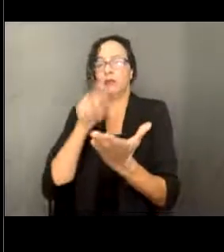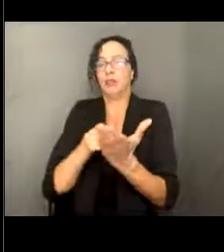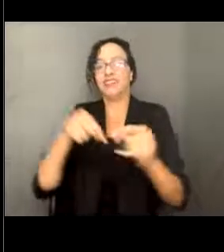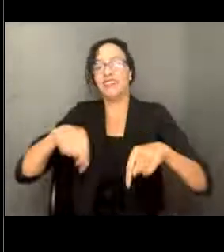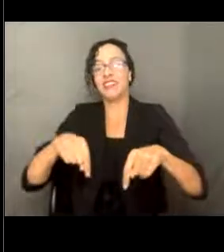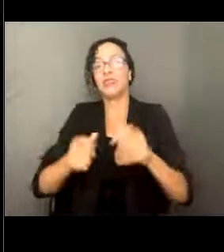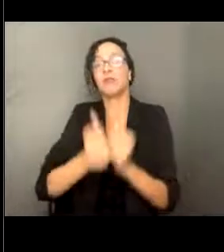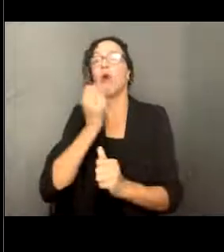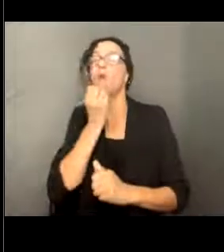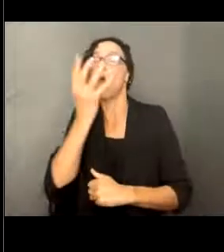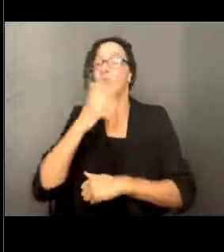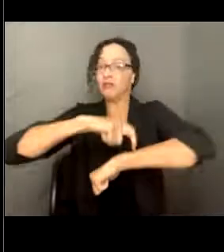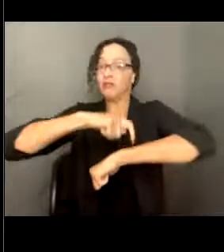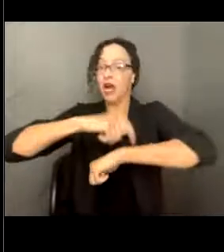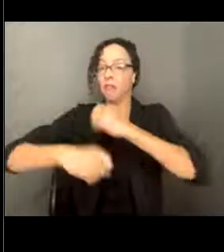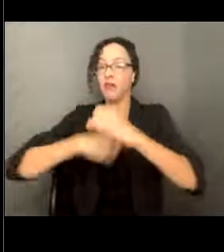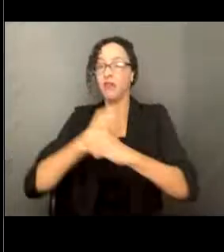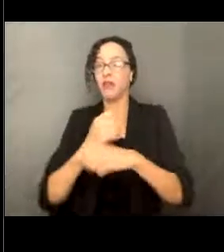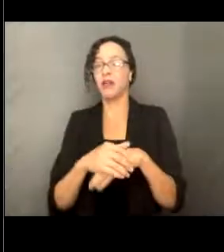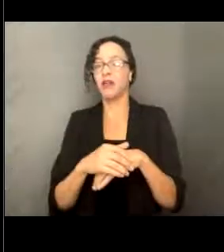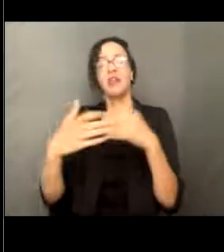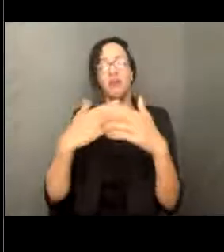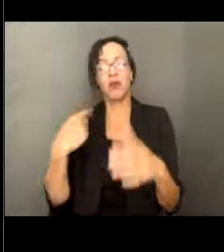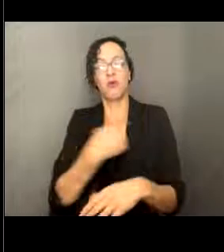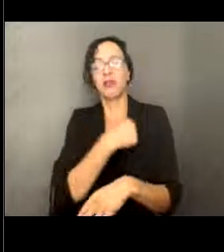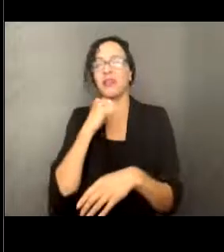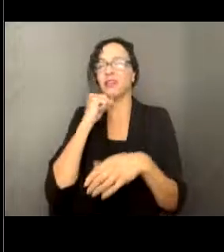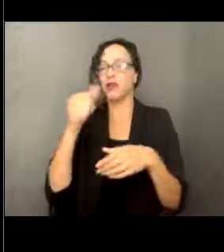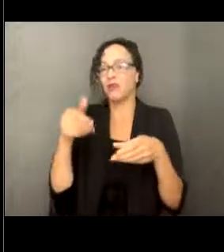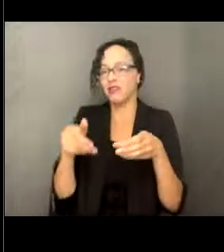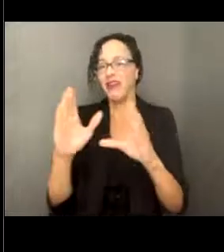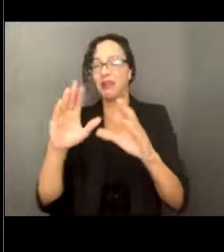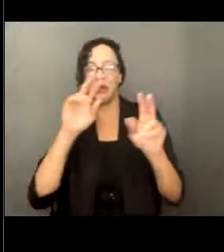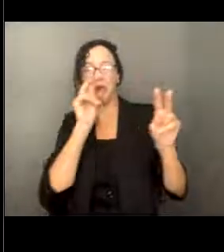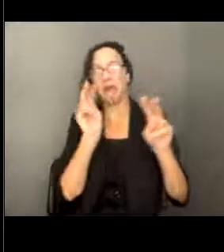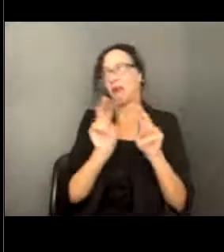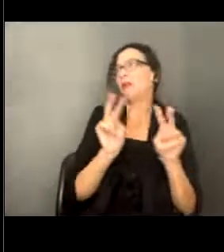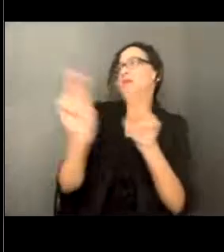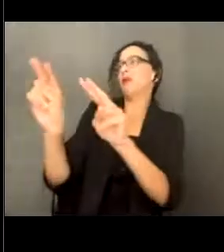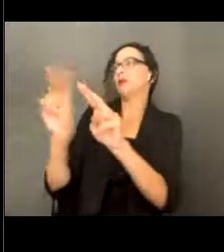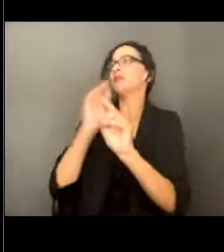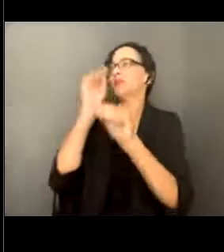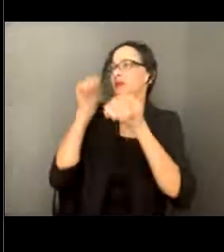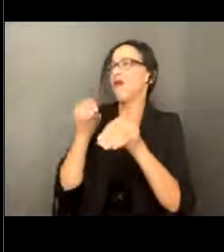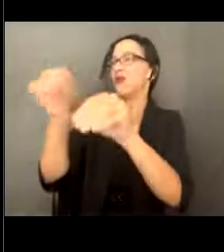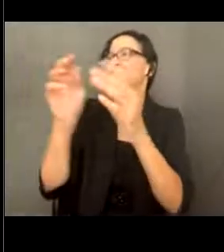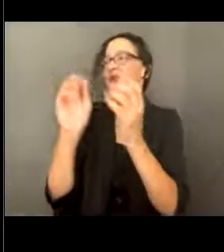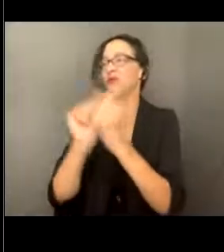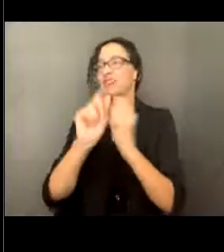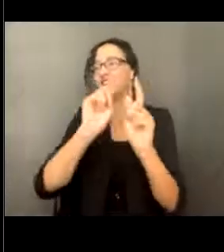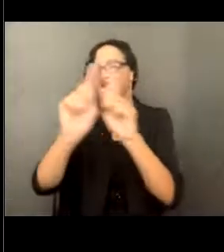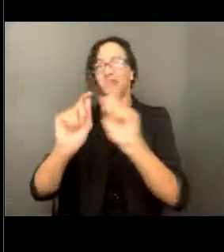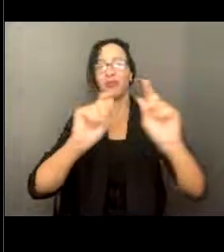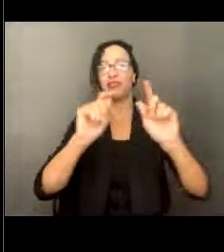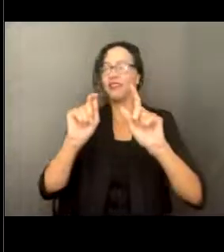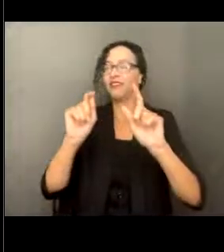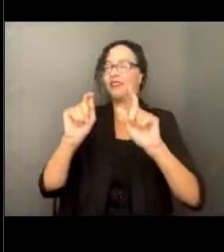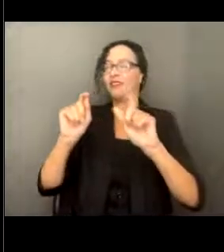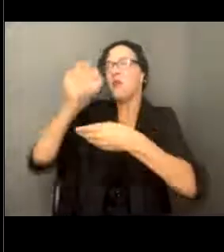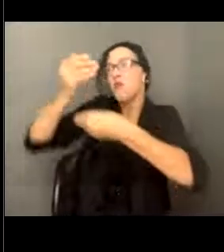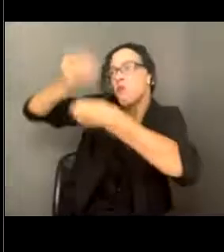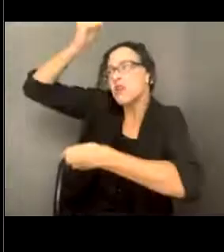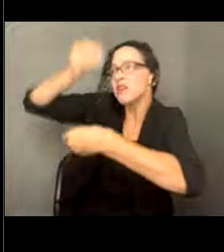so even though we don't let you look at the ocean with these screens, you can get out to it at some point. Easy to rent a